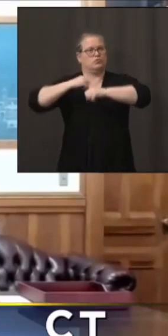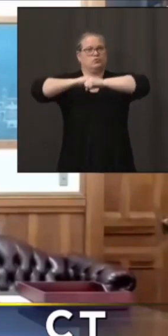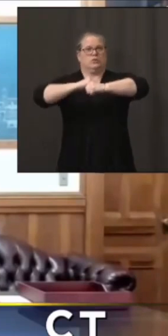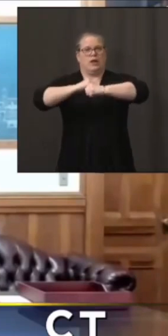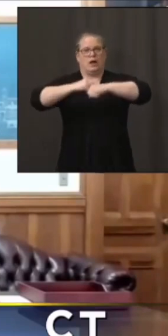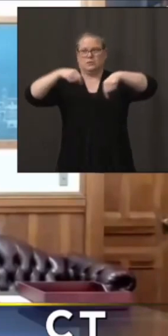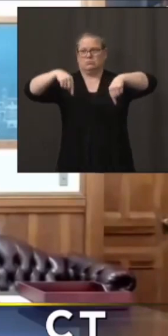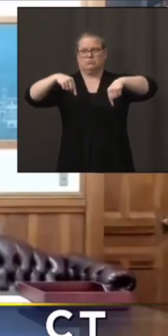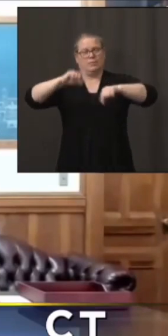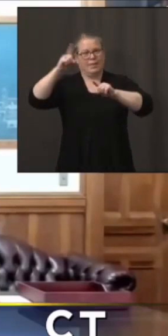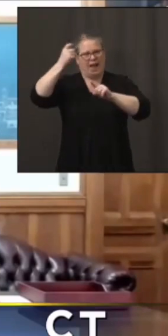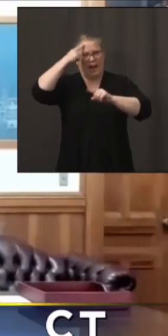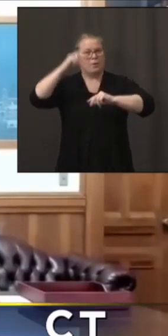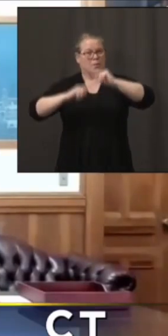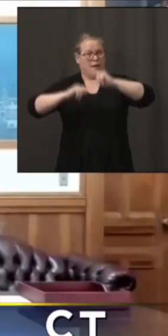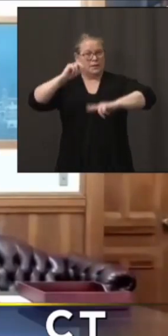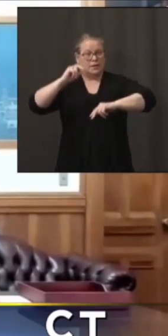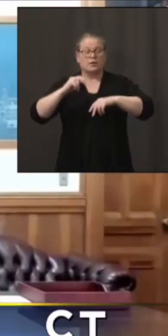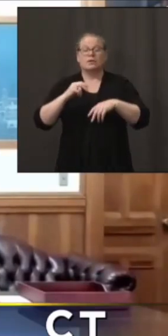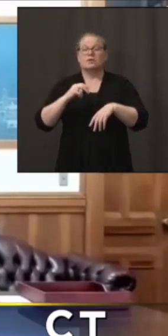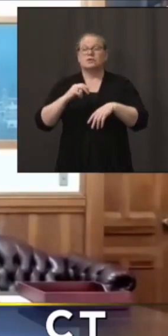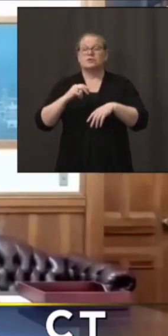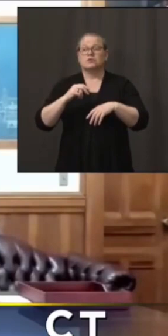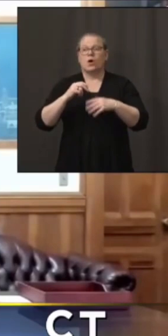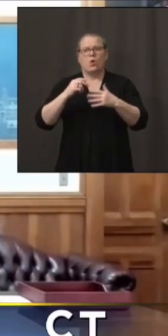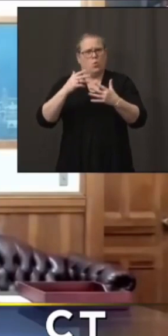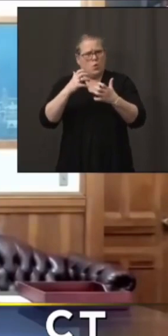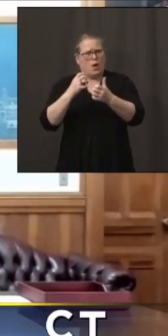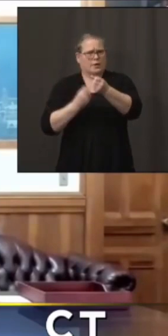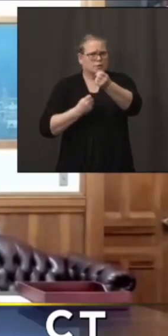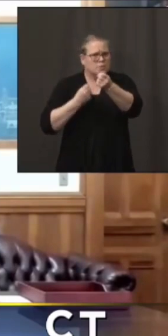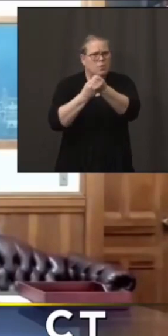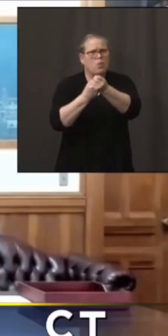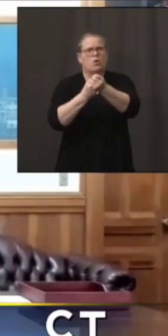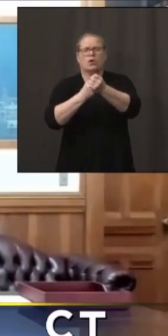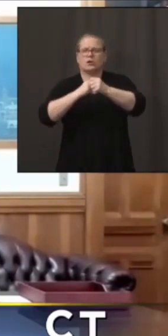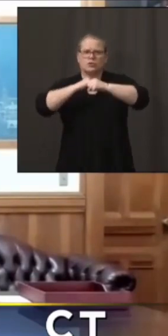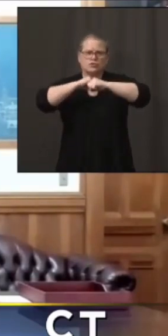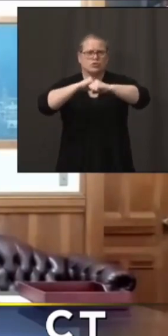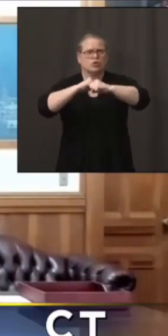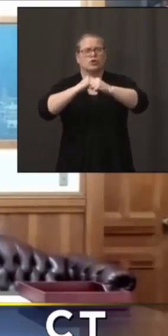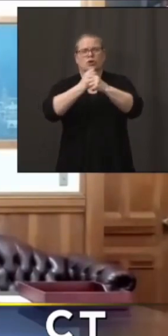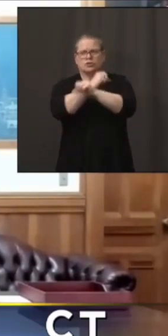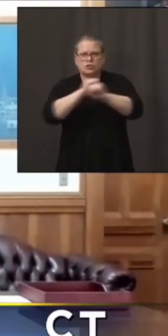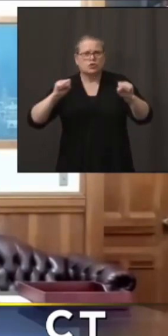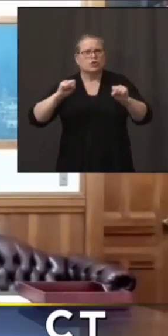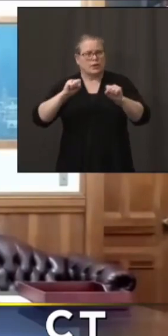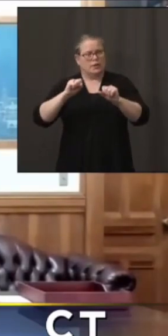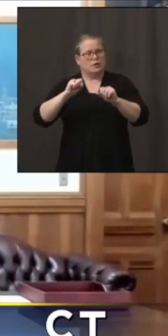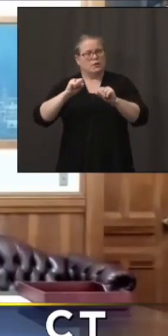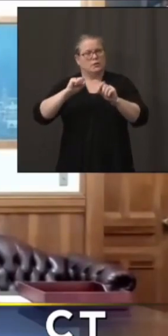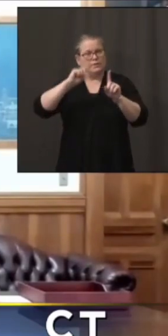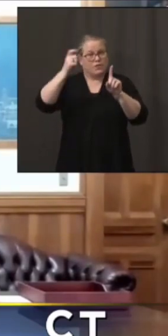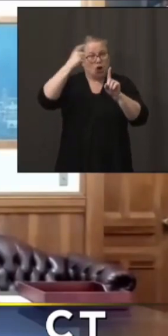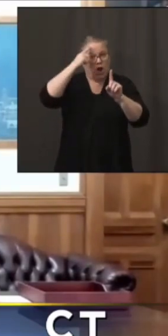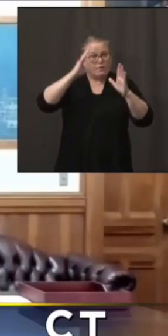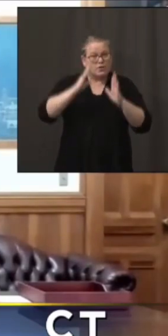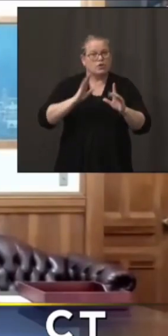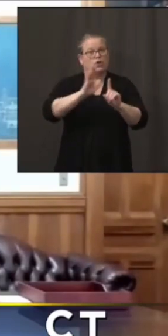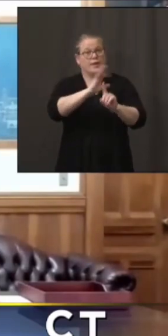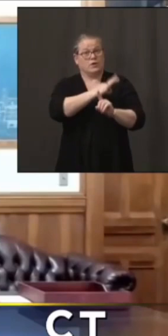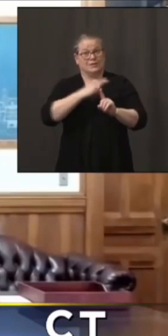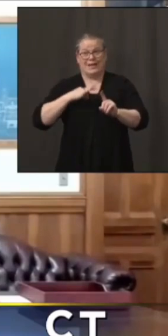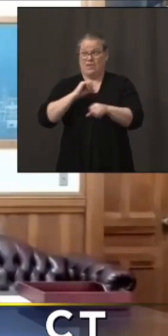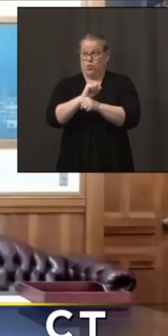to provide the resources of the executive branch to support when it comes to security, particularly since the governor and the governor's staff work